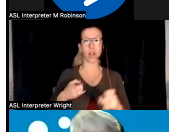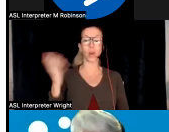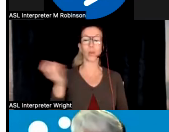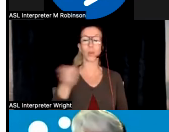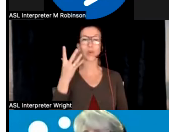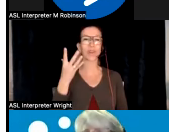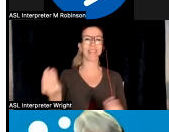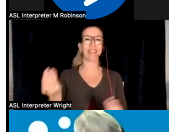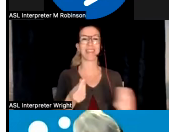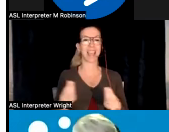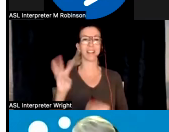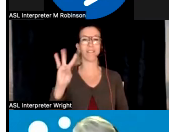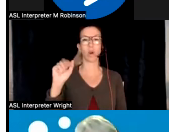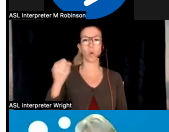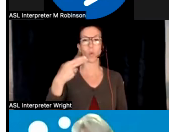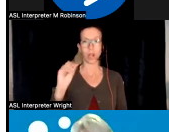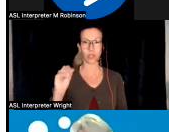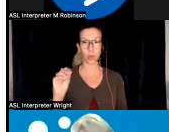beautiful land of the Washoe people.